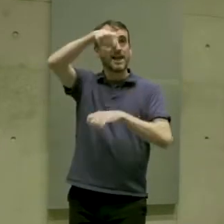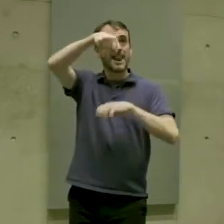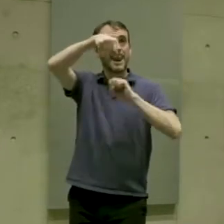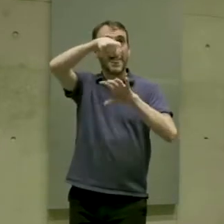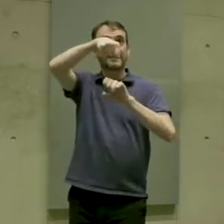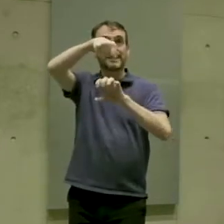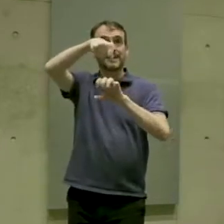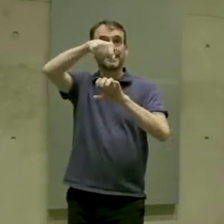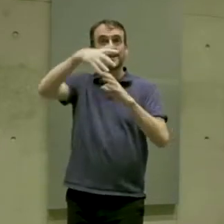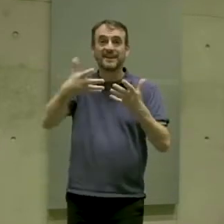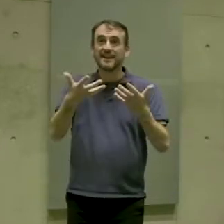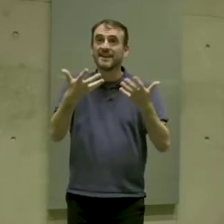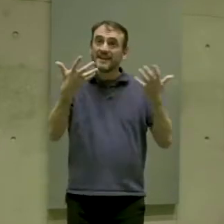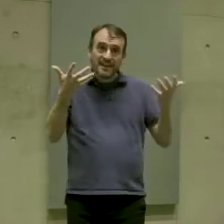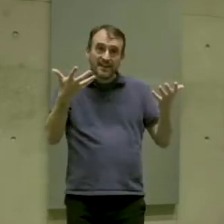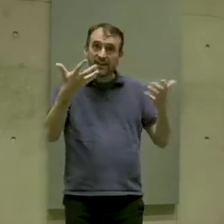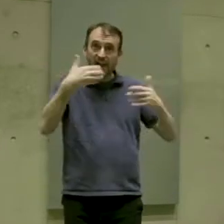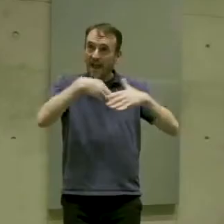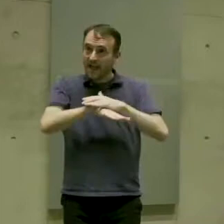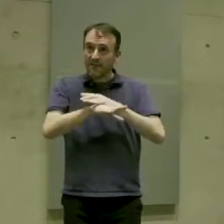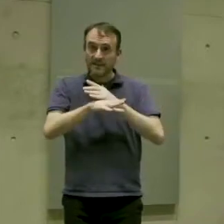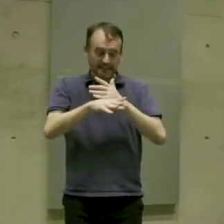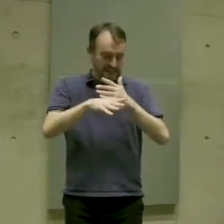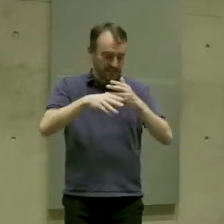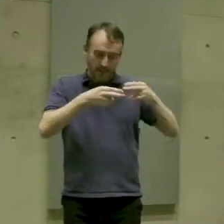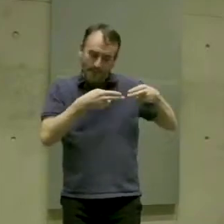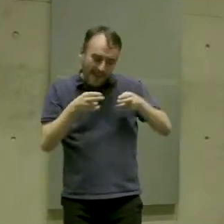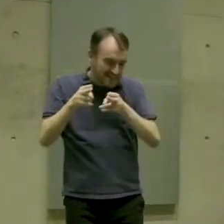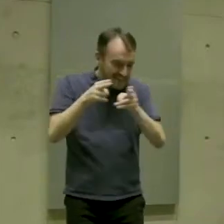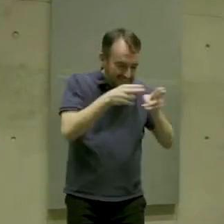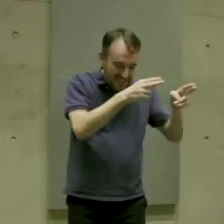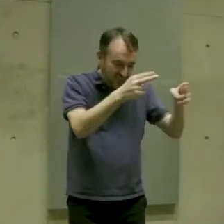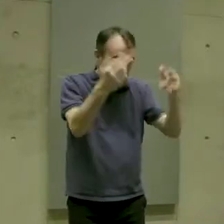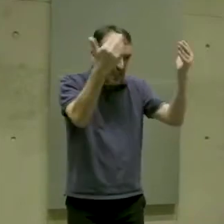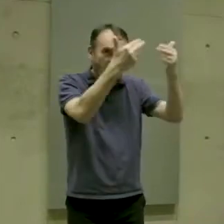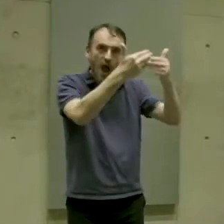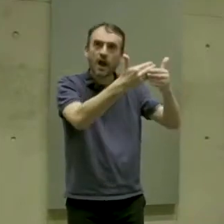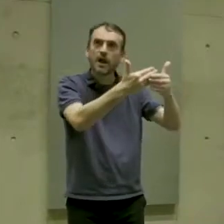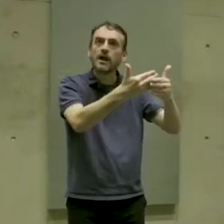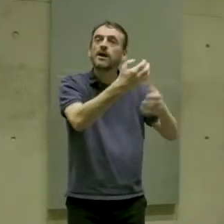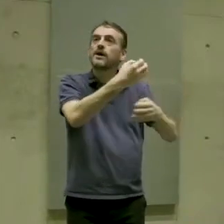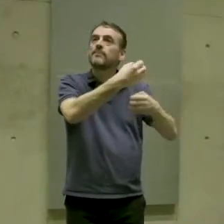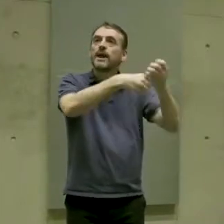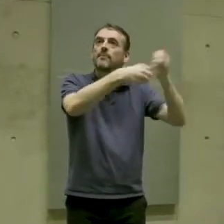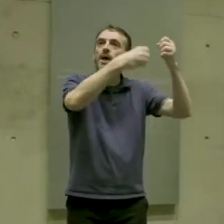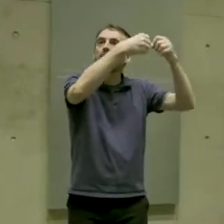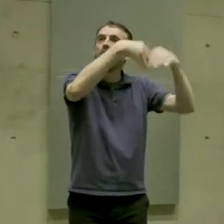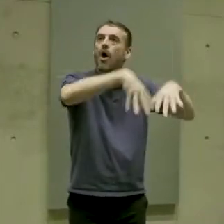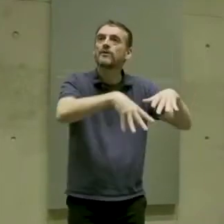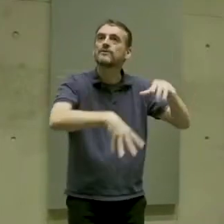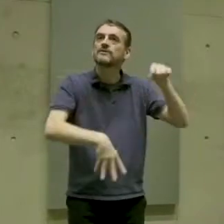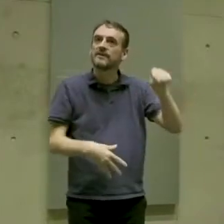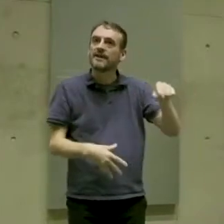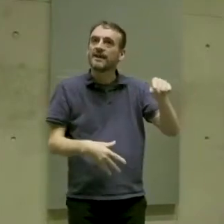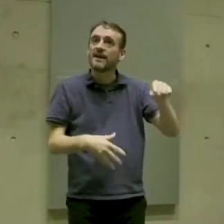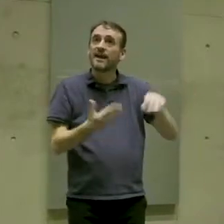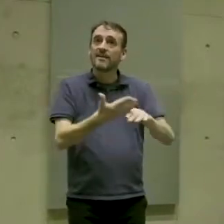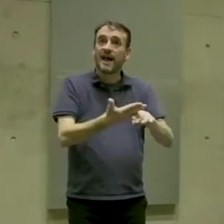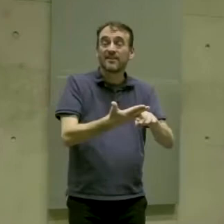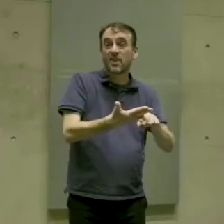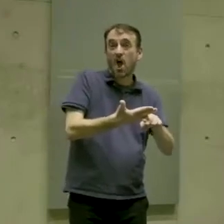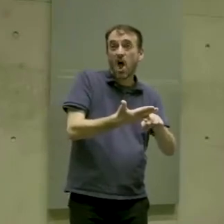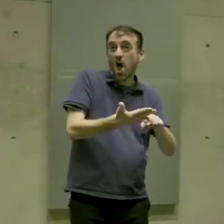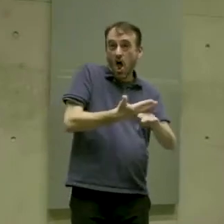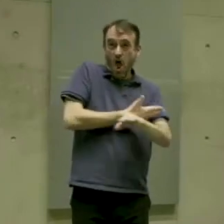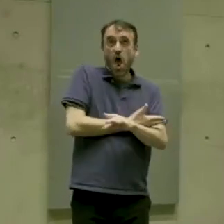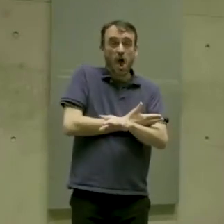navigate adventure's twisty little passages knows that getting lost is essentially what the earliest text adventure games